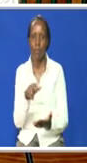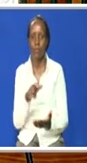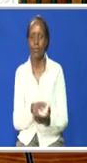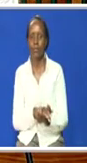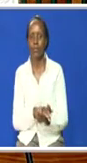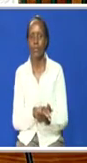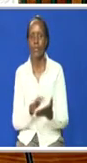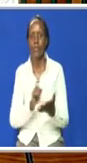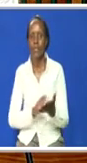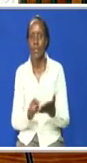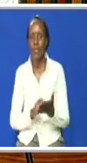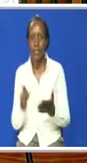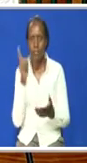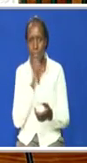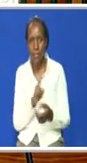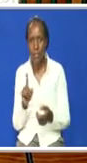Have you written number seven?